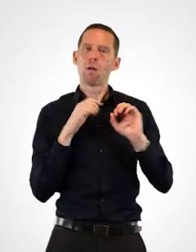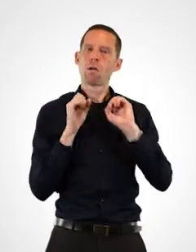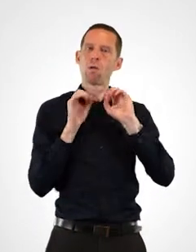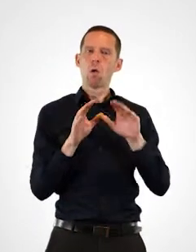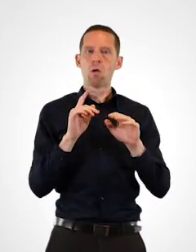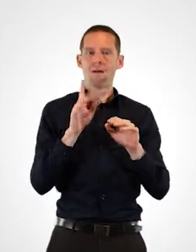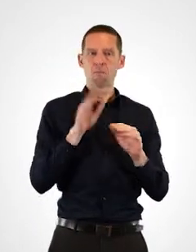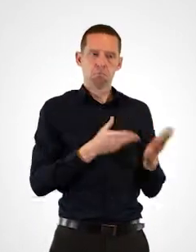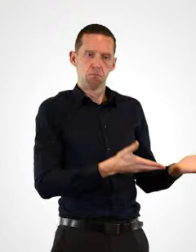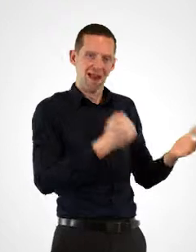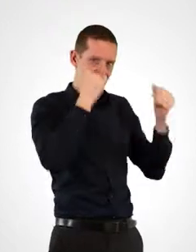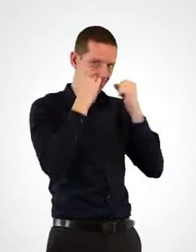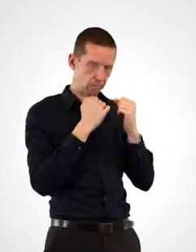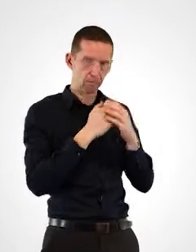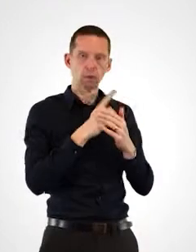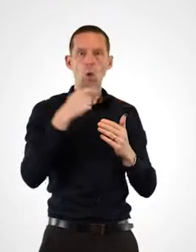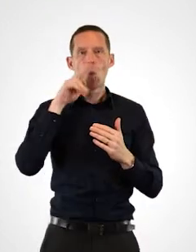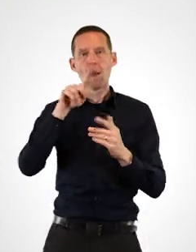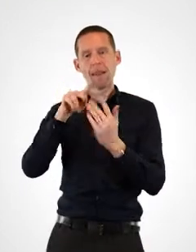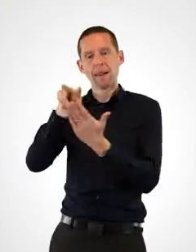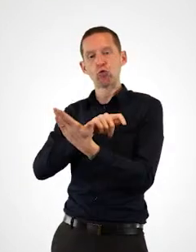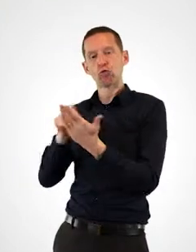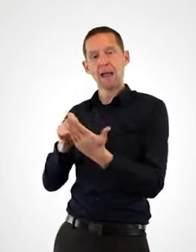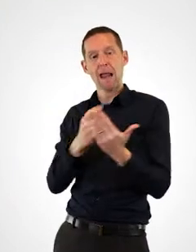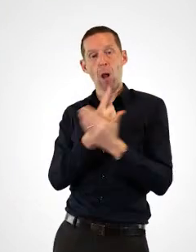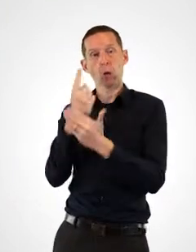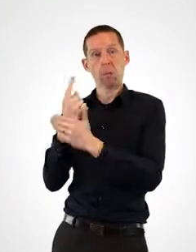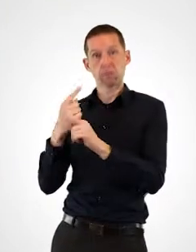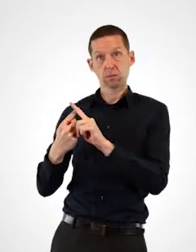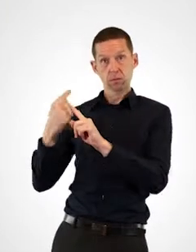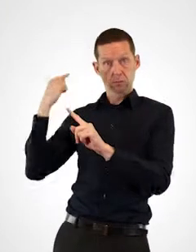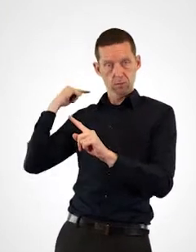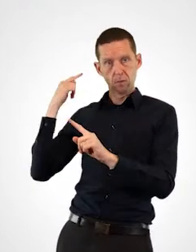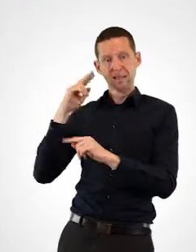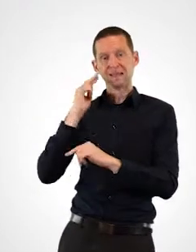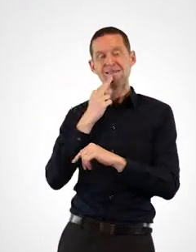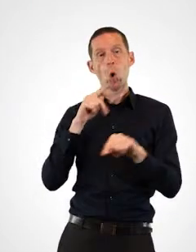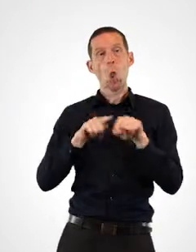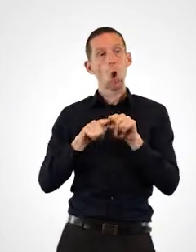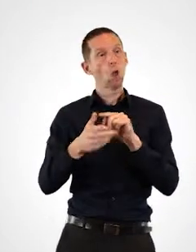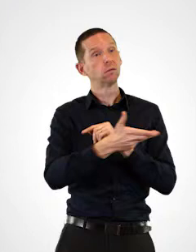from the evidence base. If we look at the literacy outcomes in the past for deaf learners broadly,